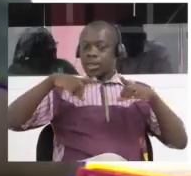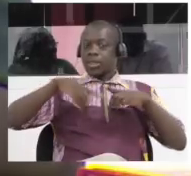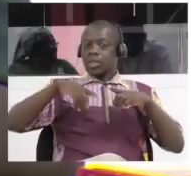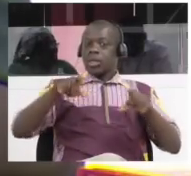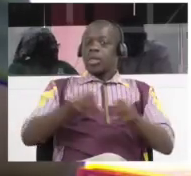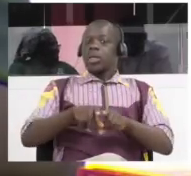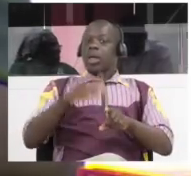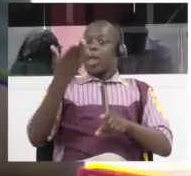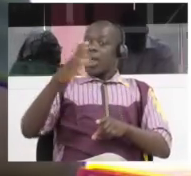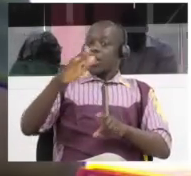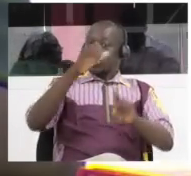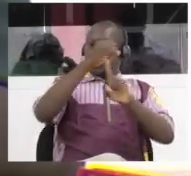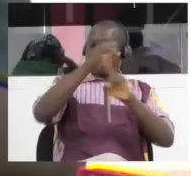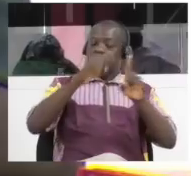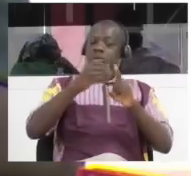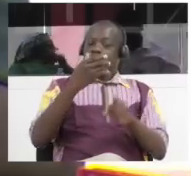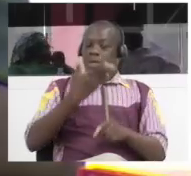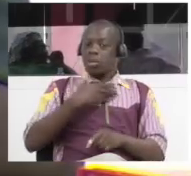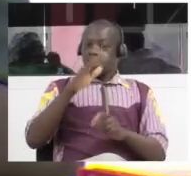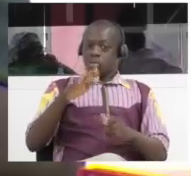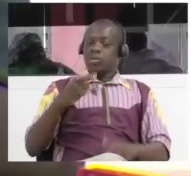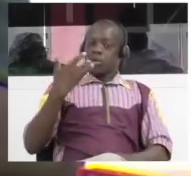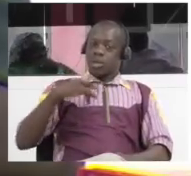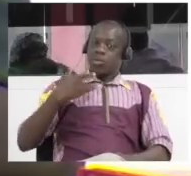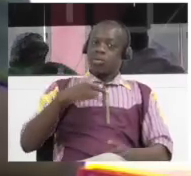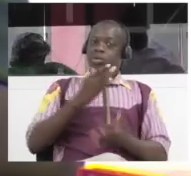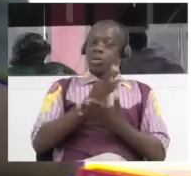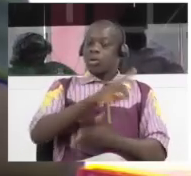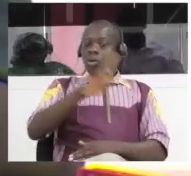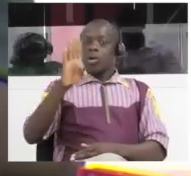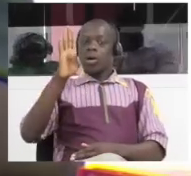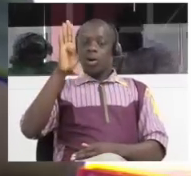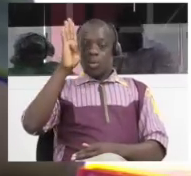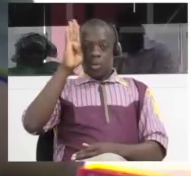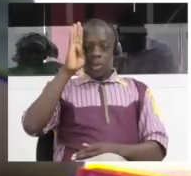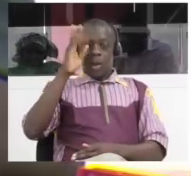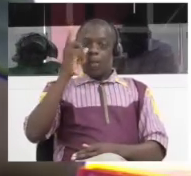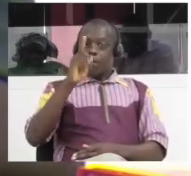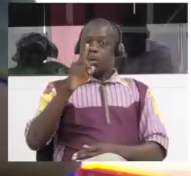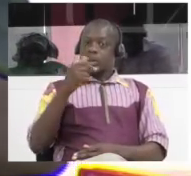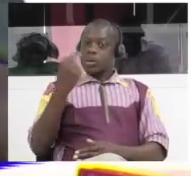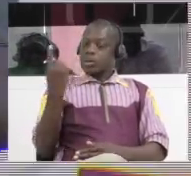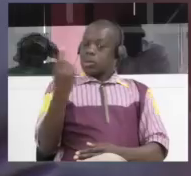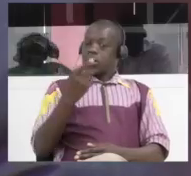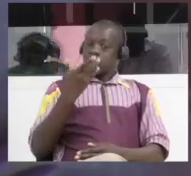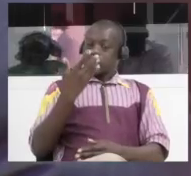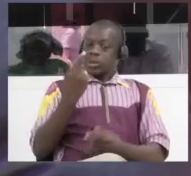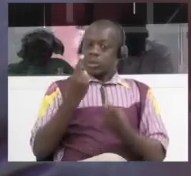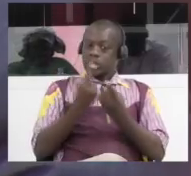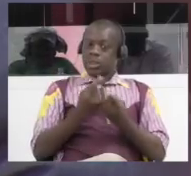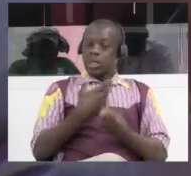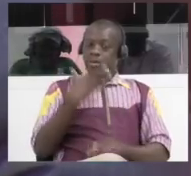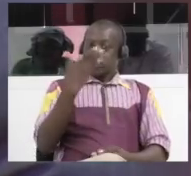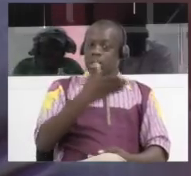that was available. It was not a five-star hotel, but that was what was available. Yes, we all agree that is what